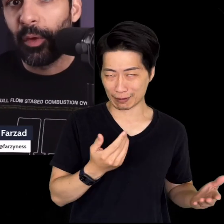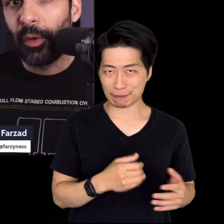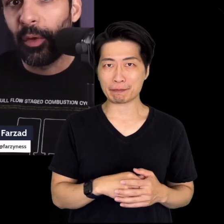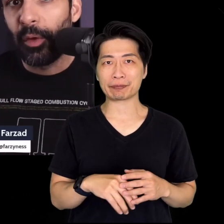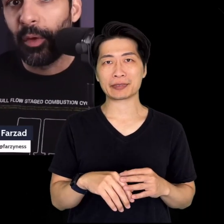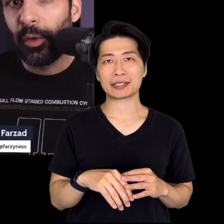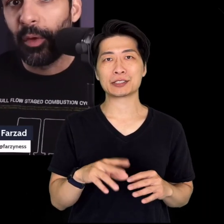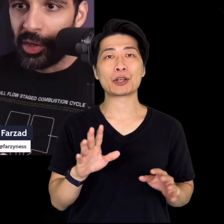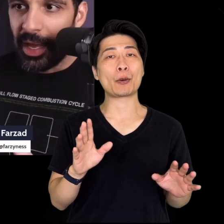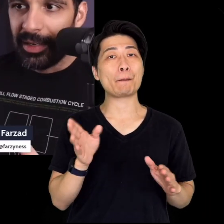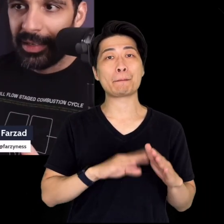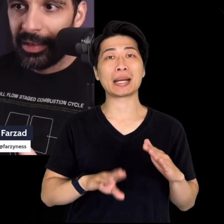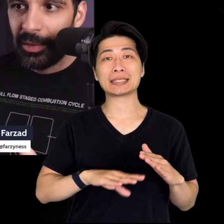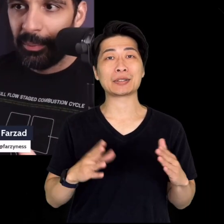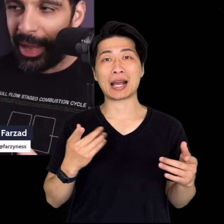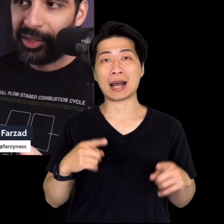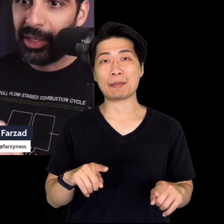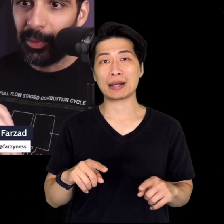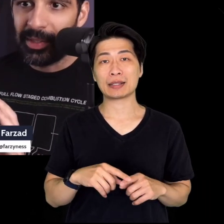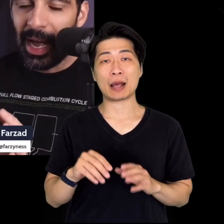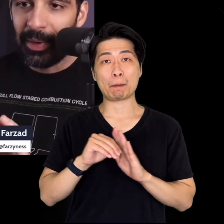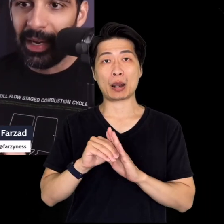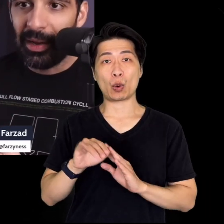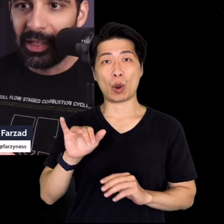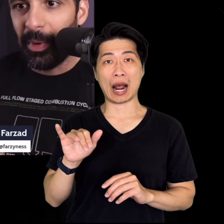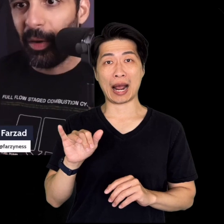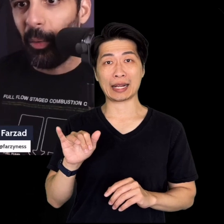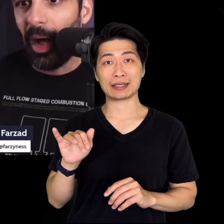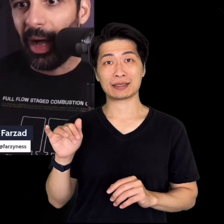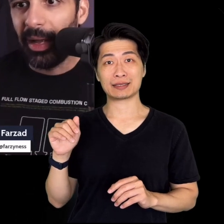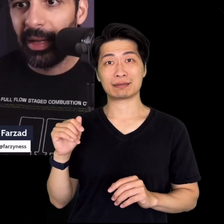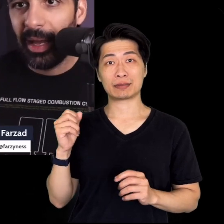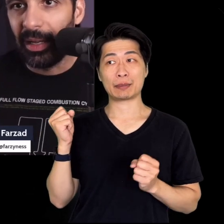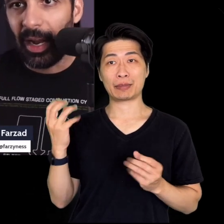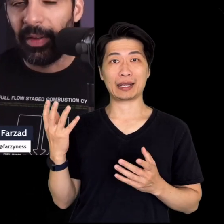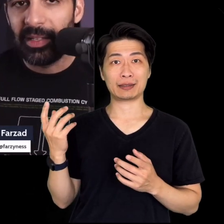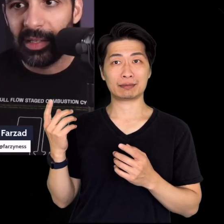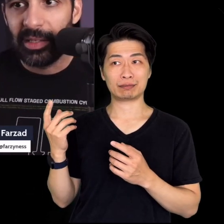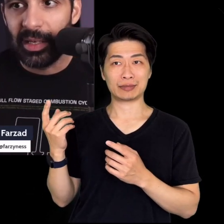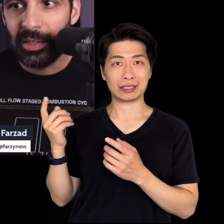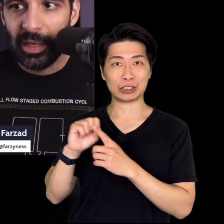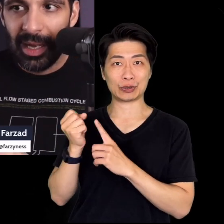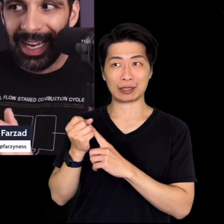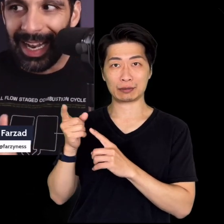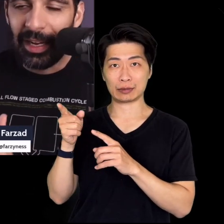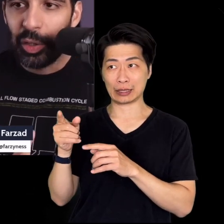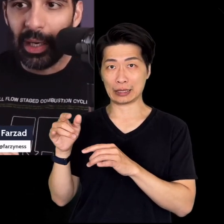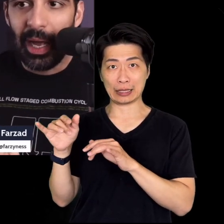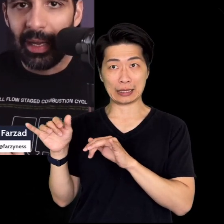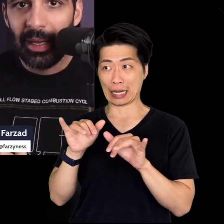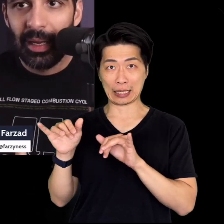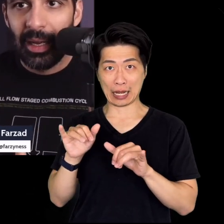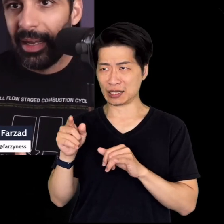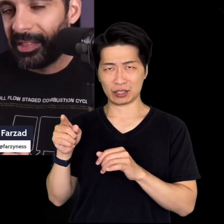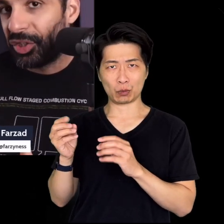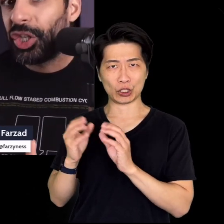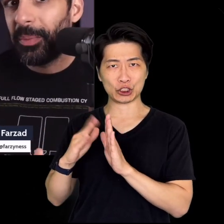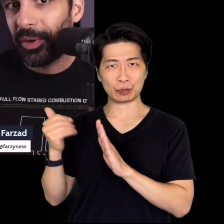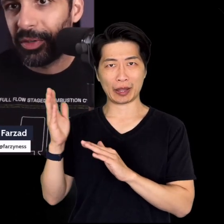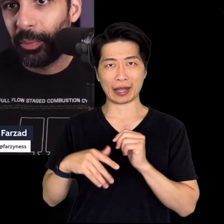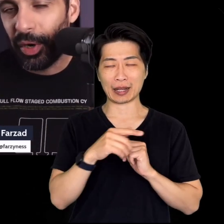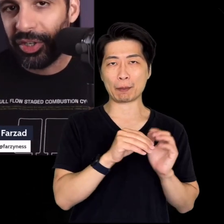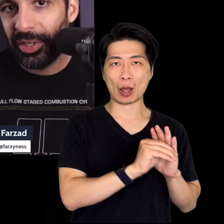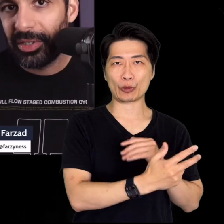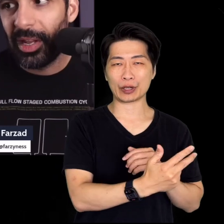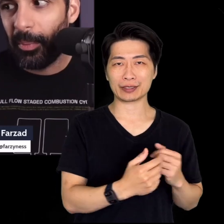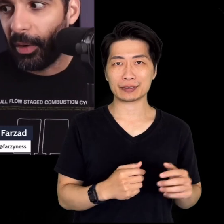it, okay? So then basically what's happening now is the Model Y, in a lot of instances, like to like, is cheaper